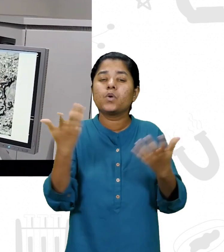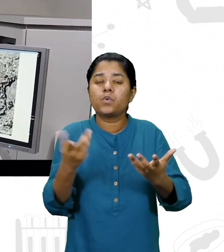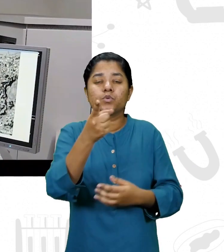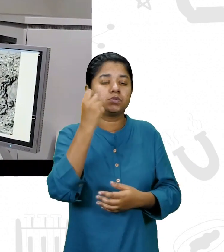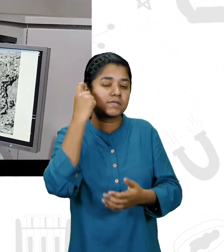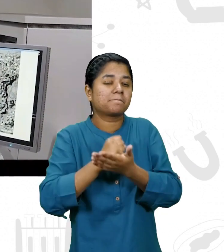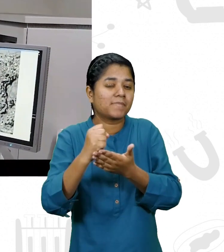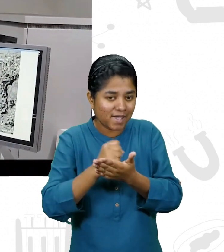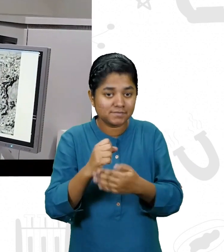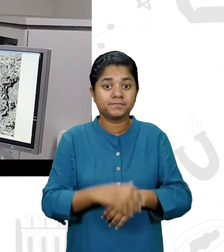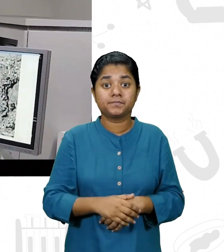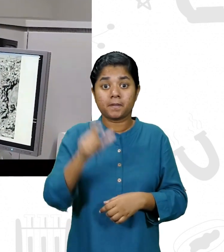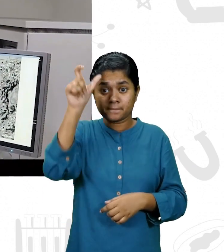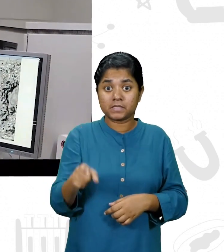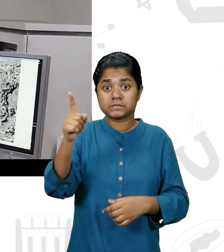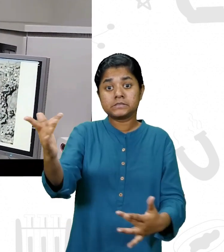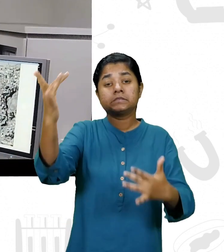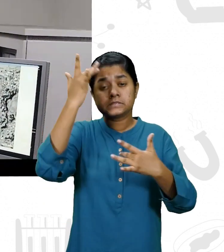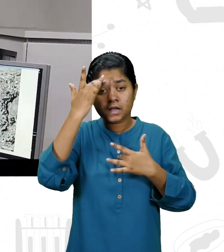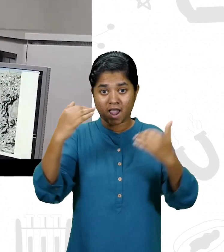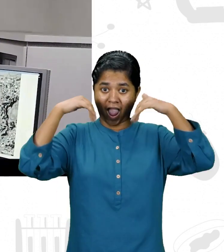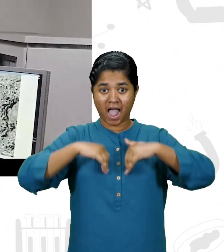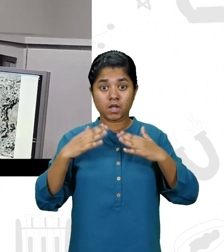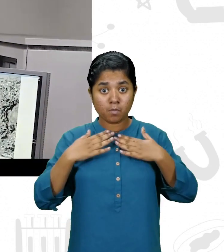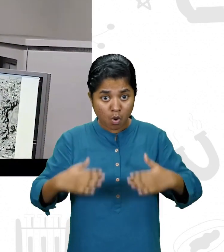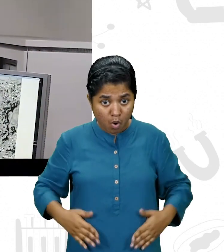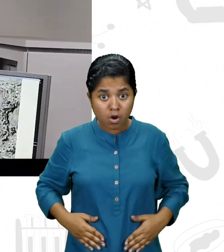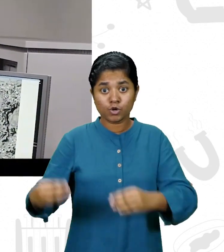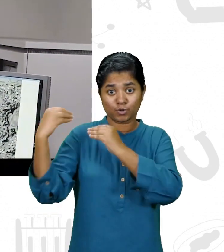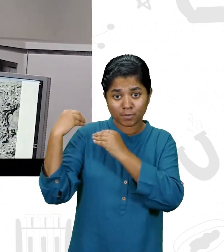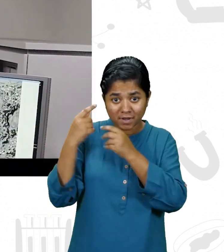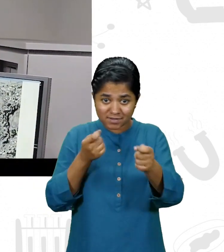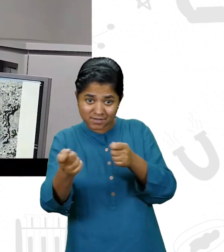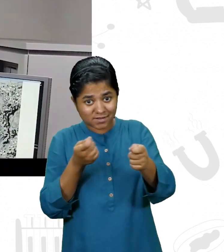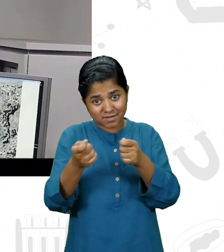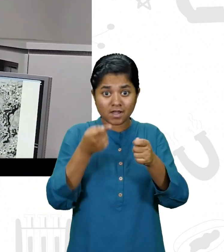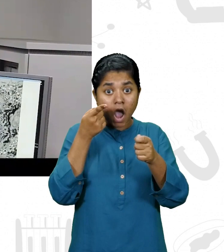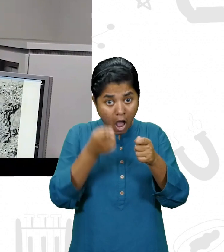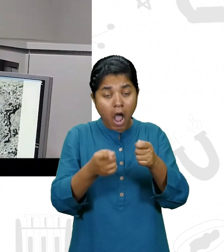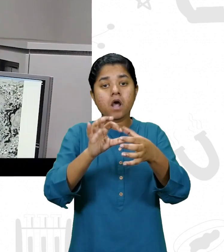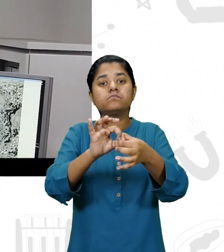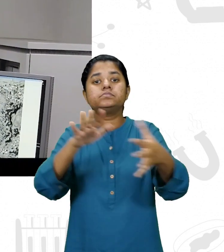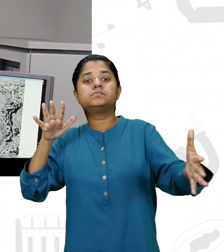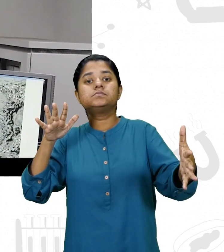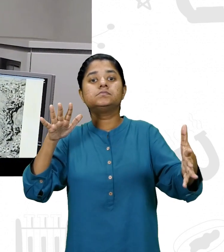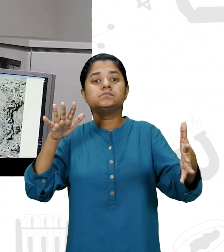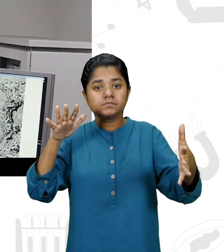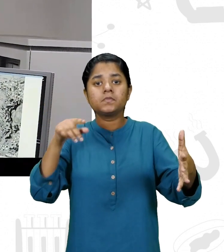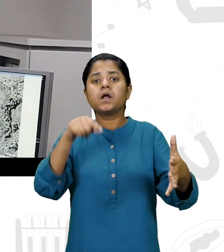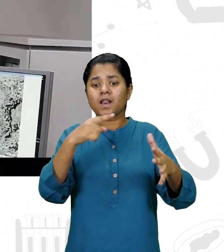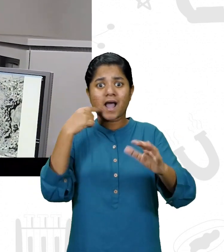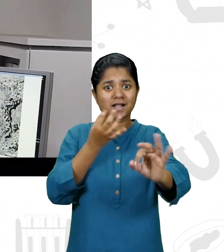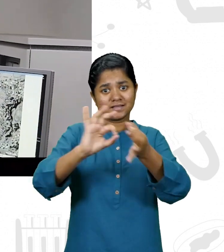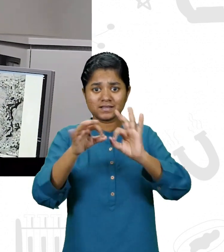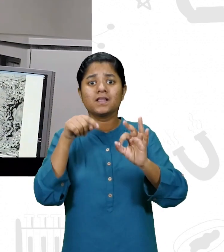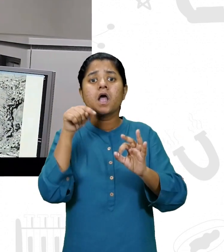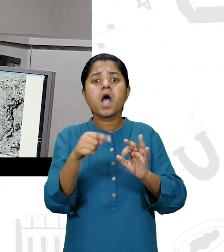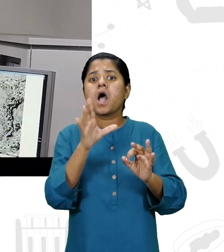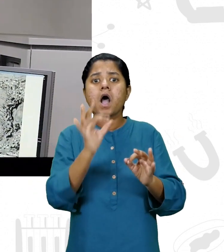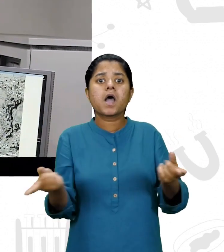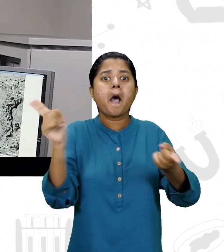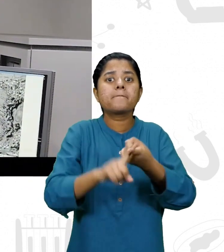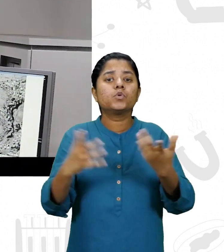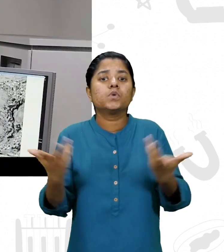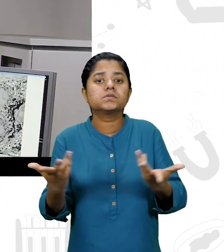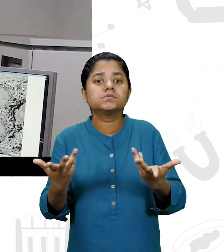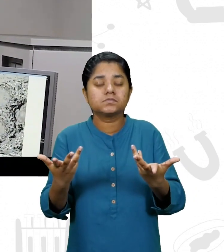see zero melanin content in there. So this is what we are trying to understand. Once the melanocytes are lost from these patients' body,